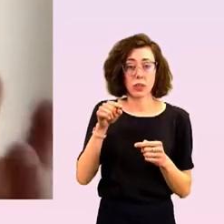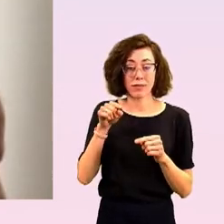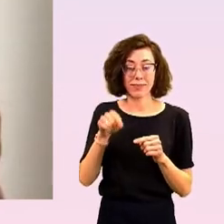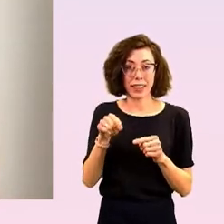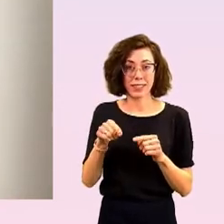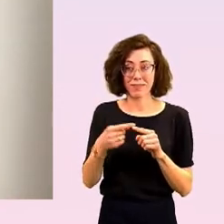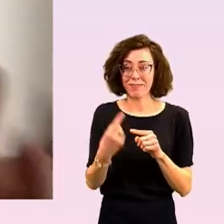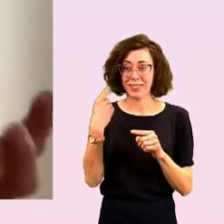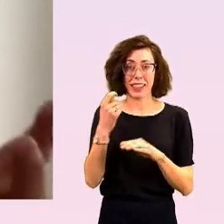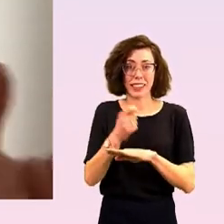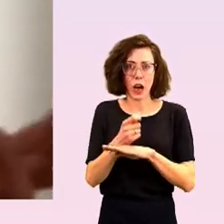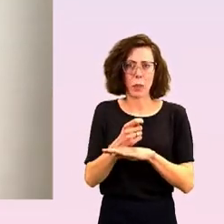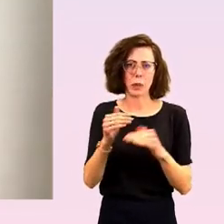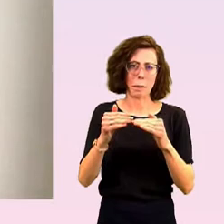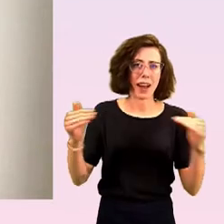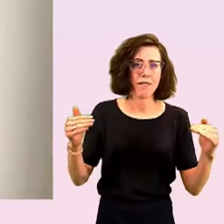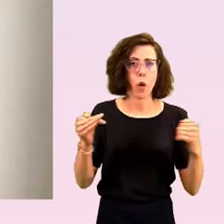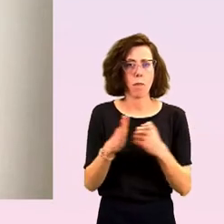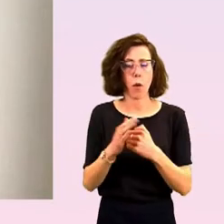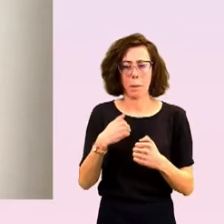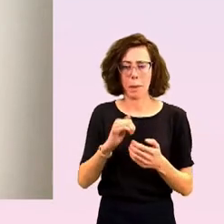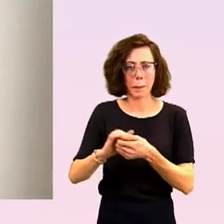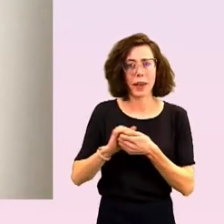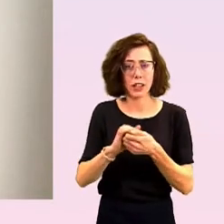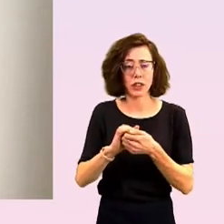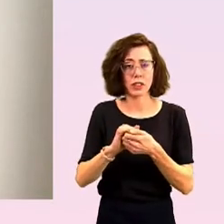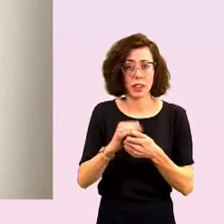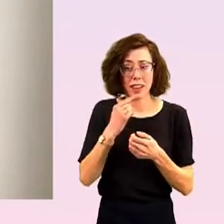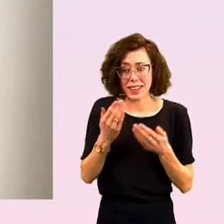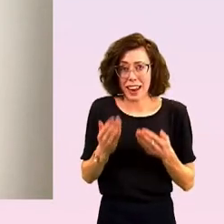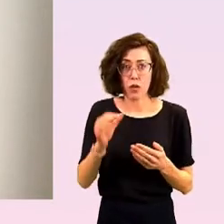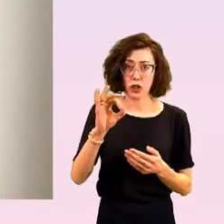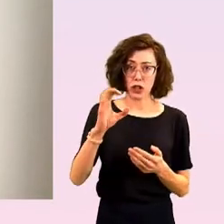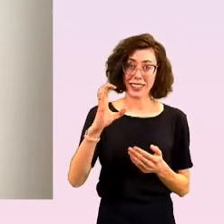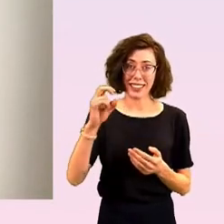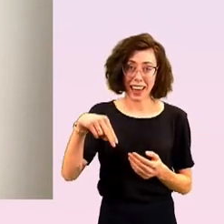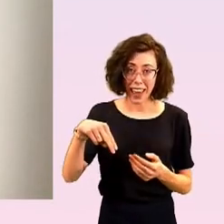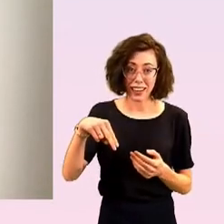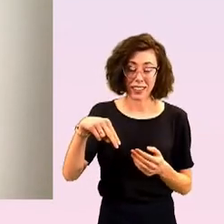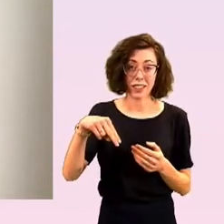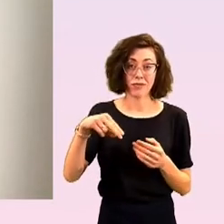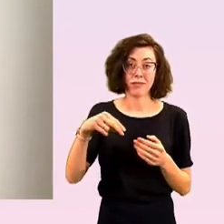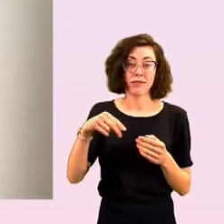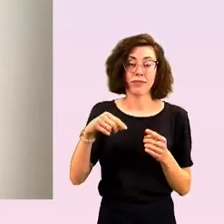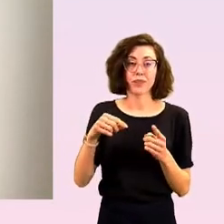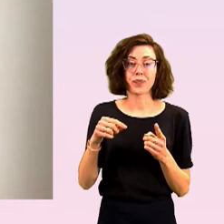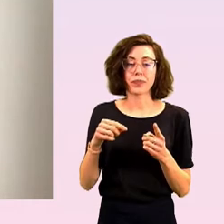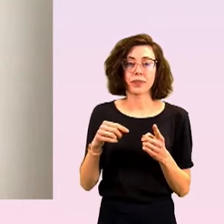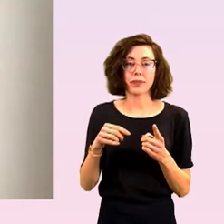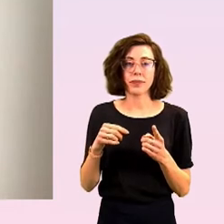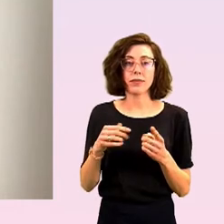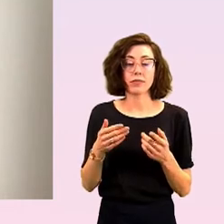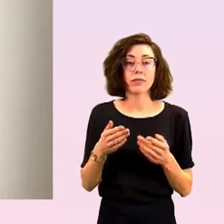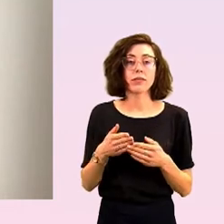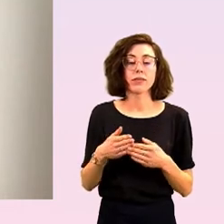a media platform, such as GCN became over its 33 years.